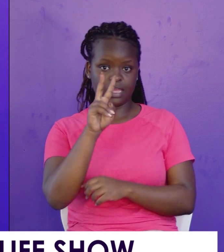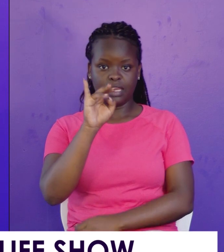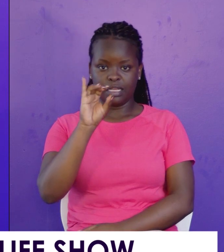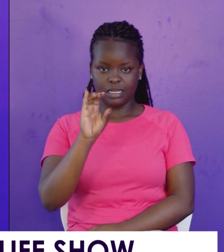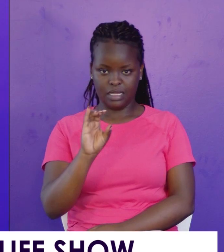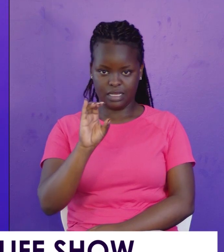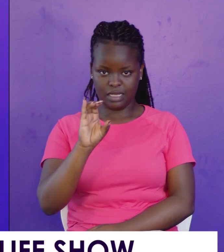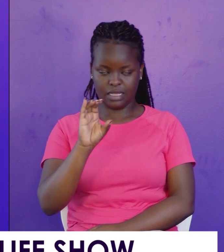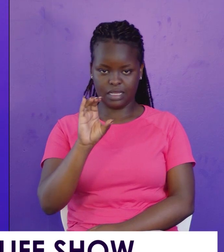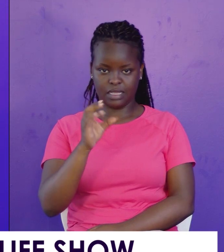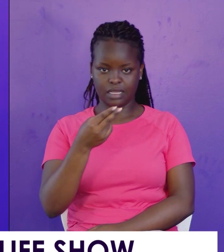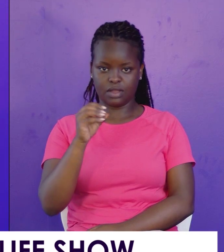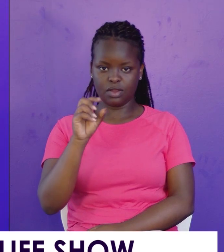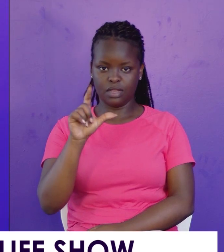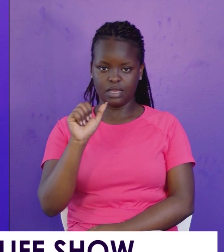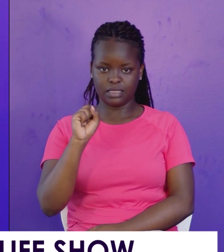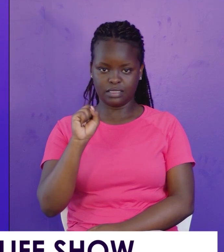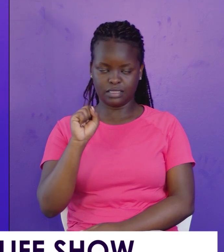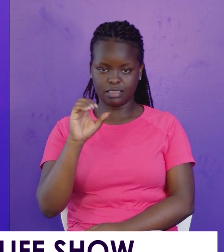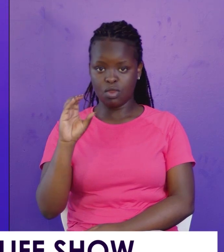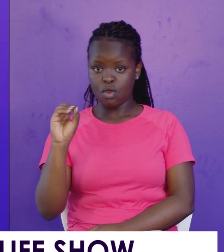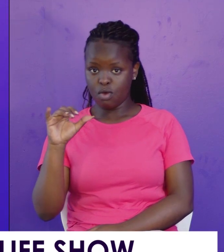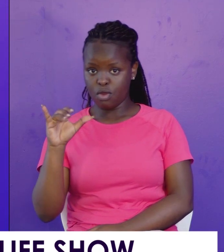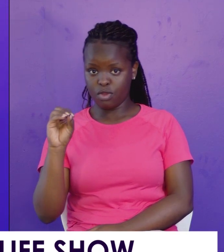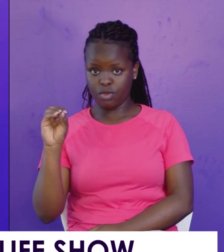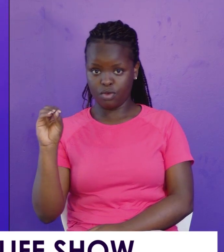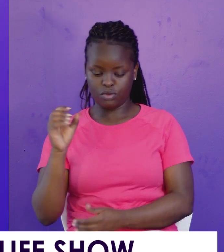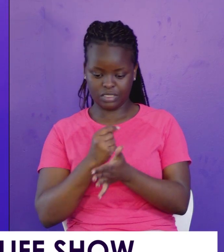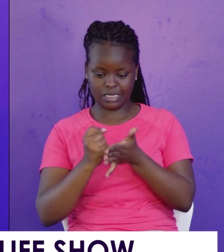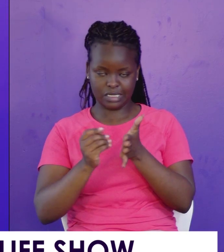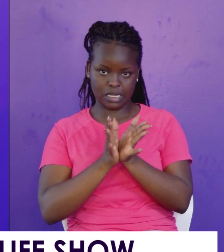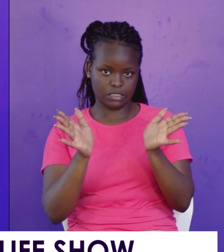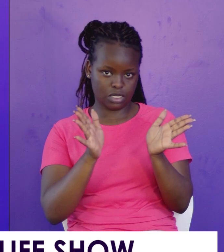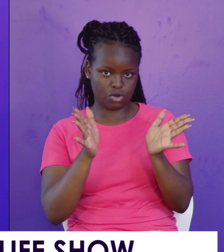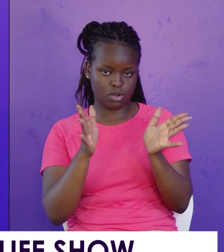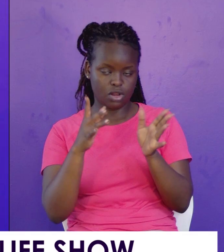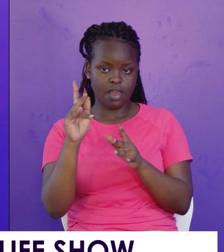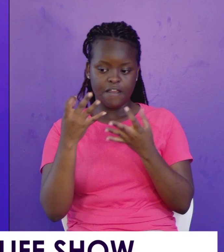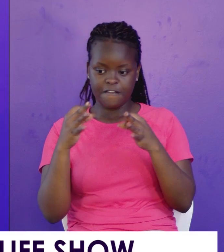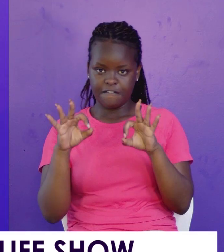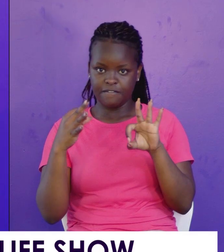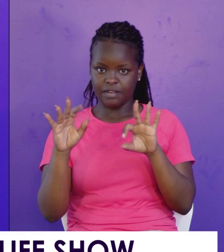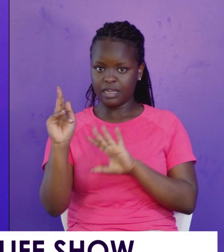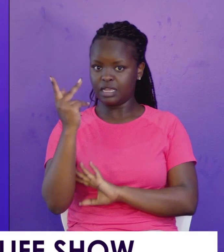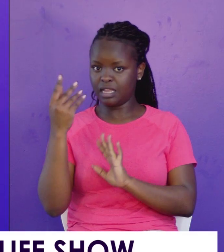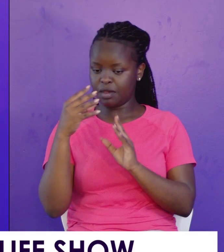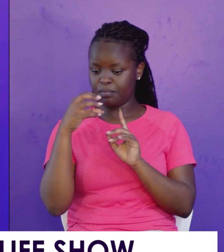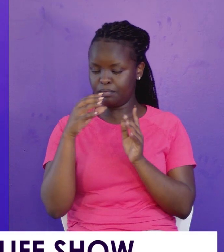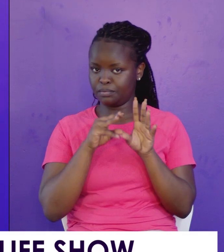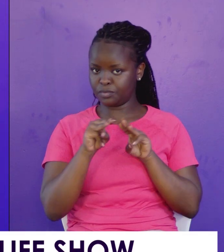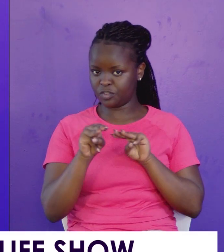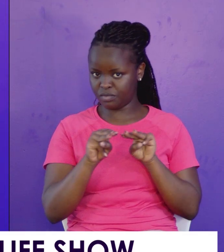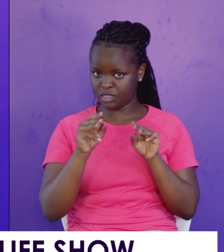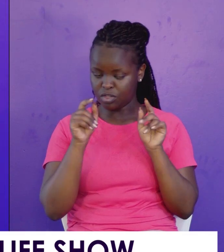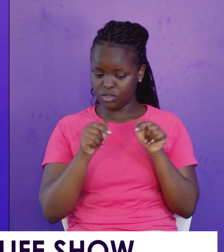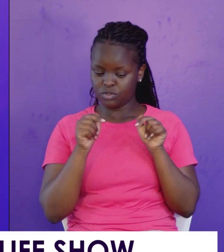Oyo, Secretary General, Free Kenya Movement. Today he comes on a different hat. He